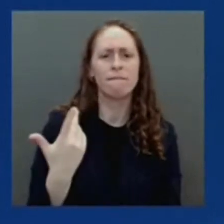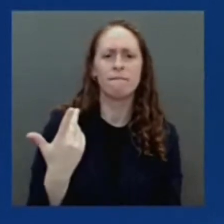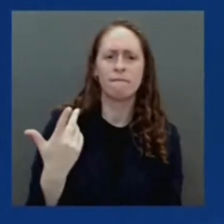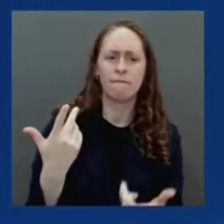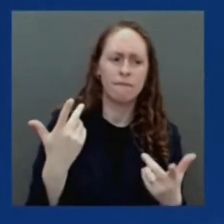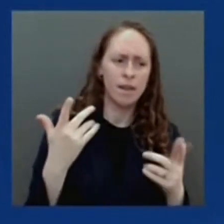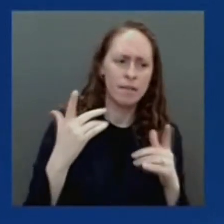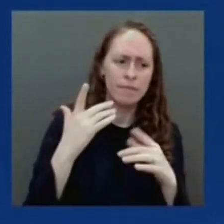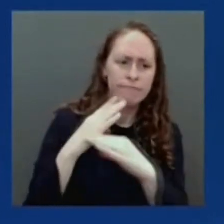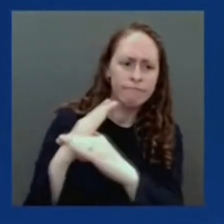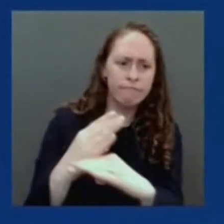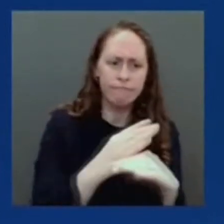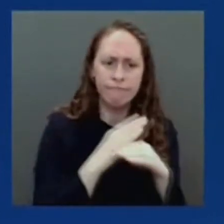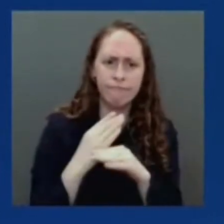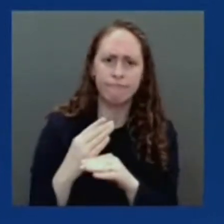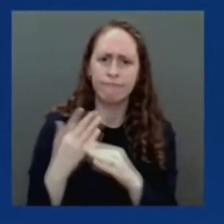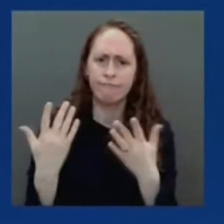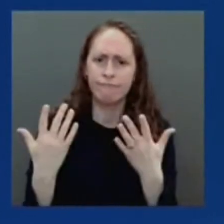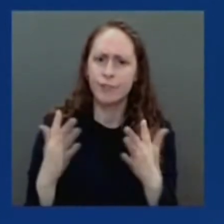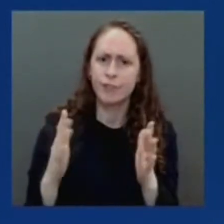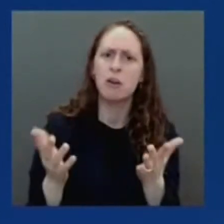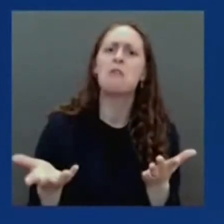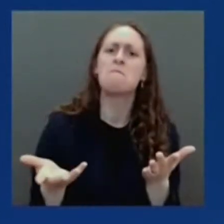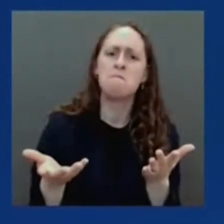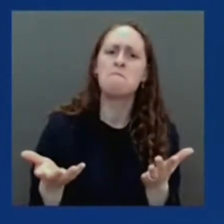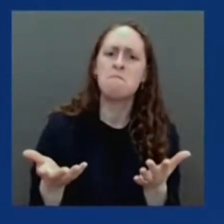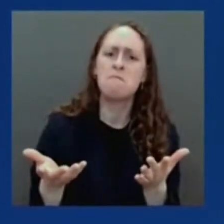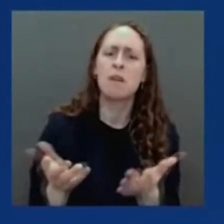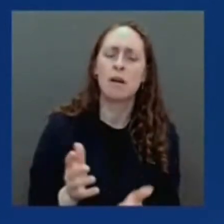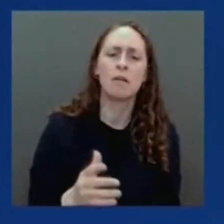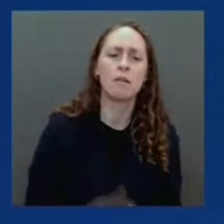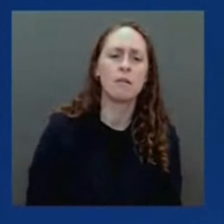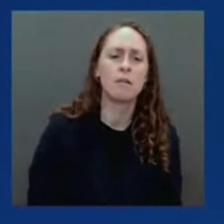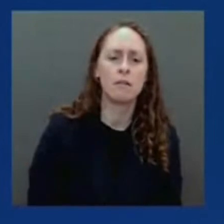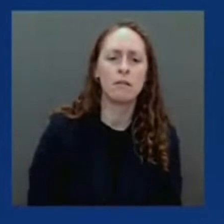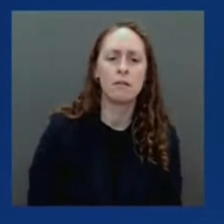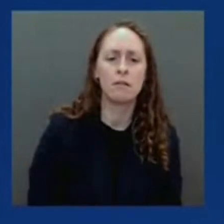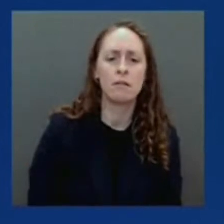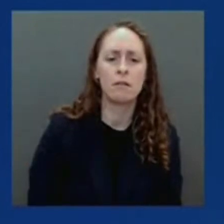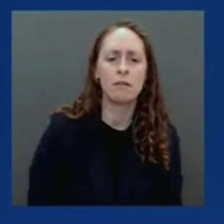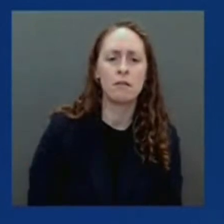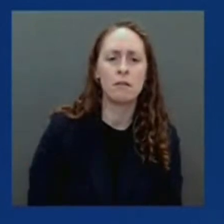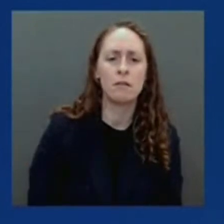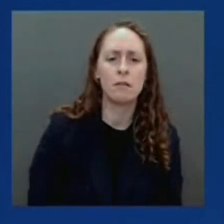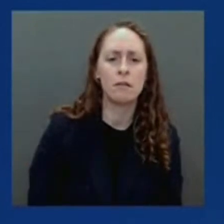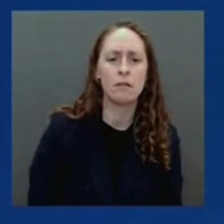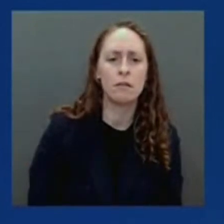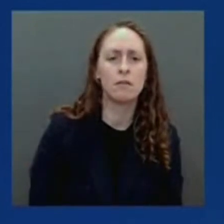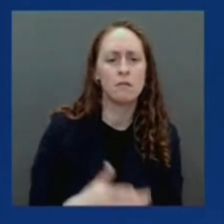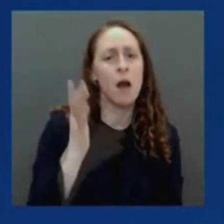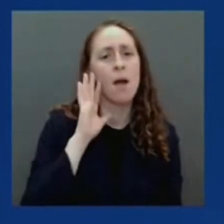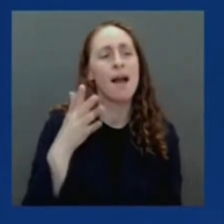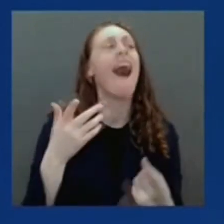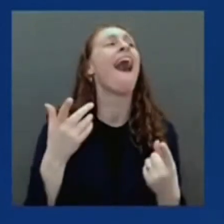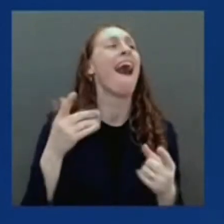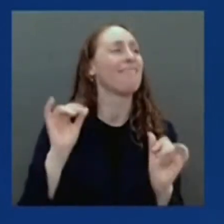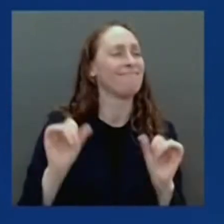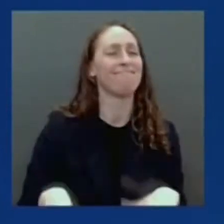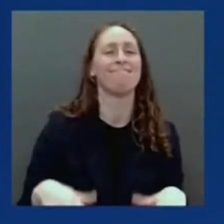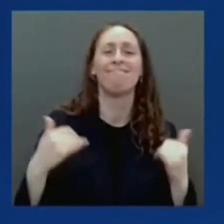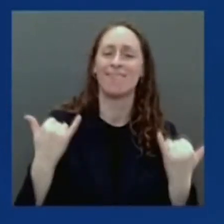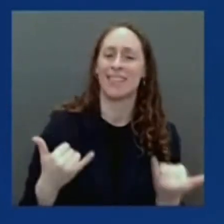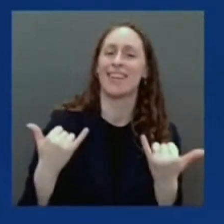and I hope that it's sooner rather than later, when, as you have said, this will not dominate our lives. In other words, it will be